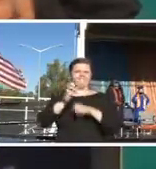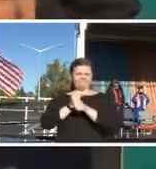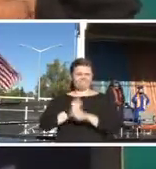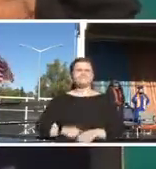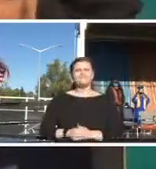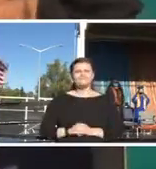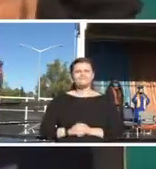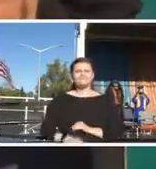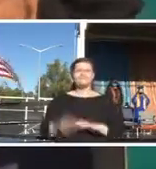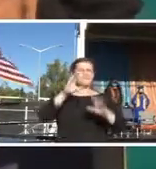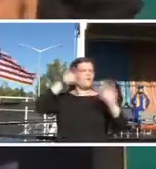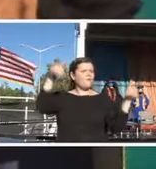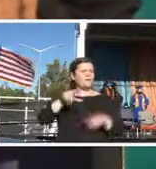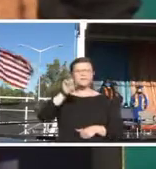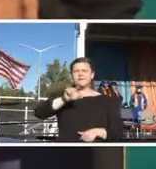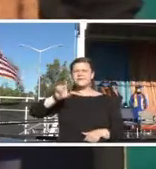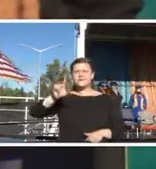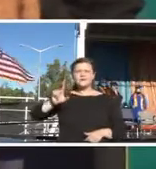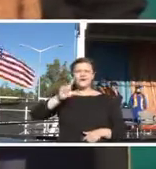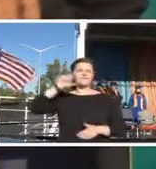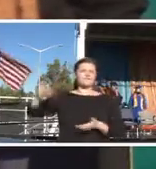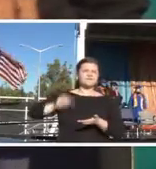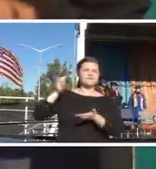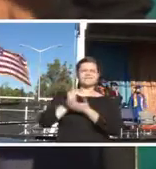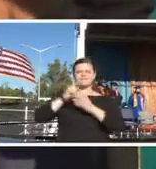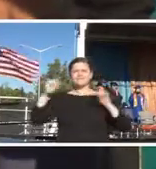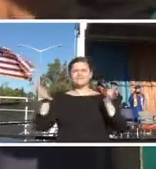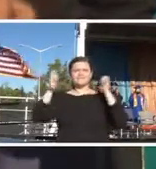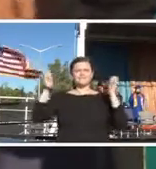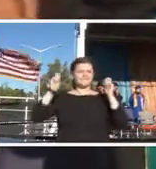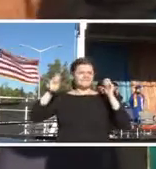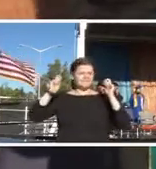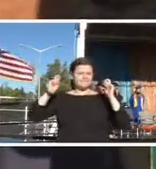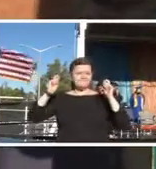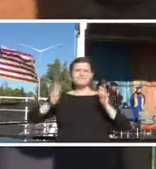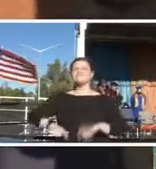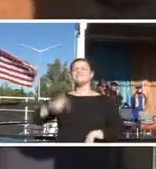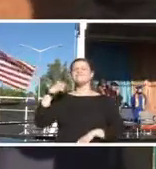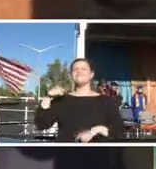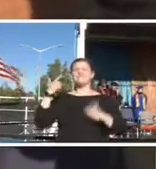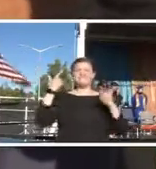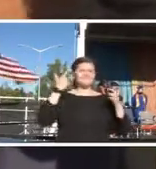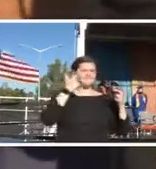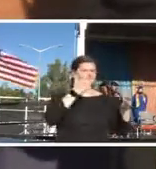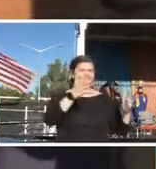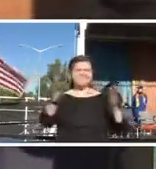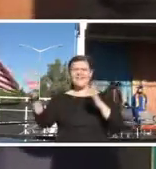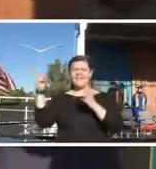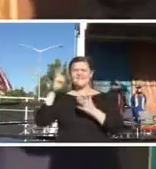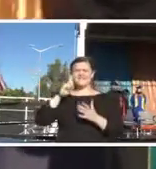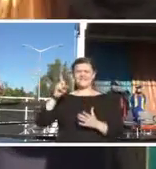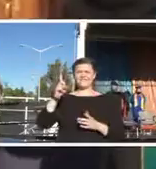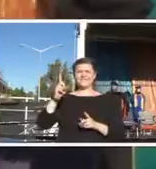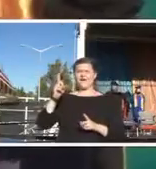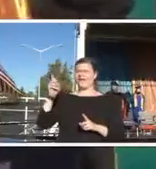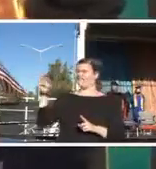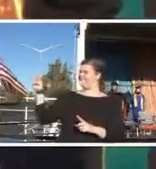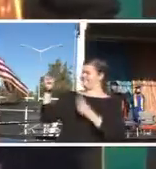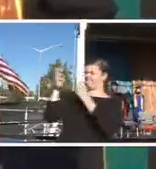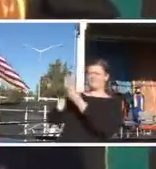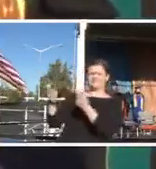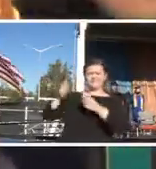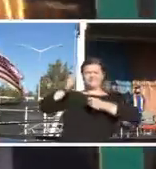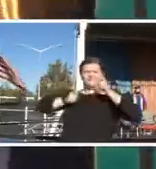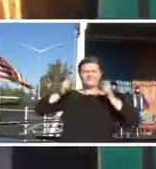our 2021 commencement celebration. Let's have a big hand for the last regiment of syncopated